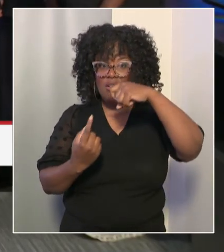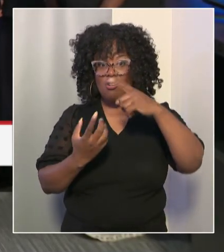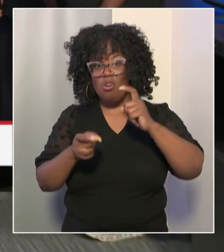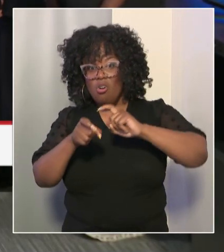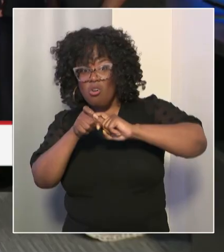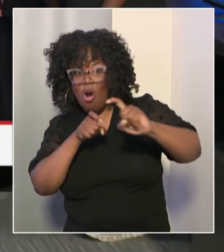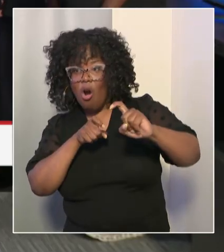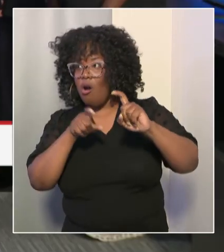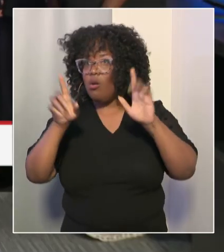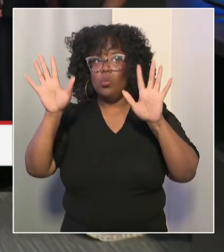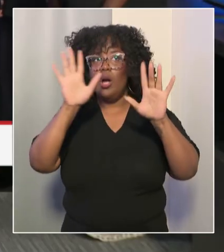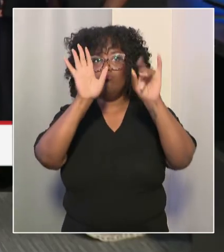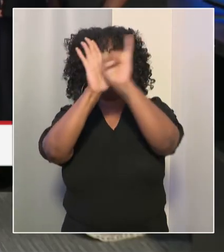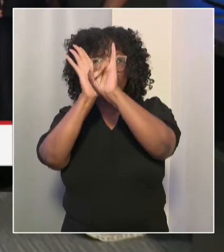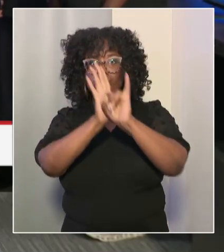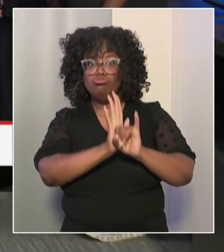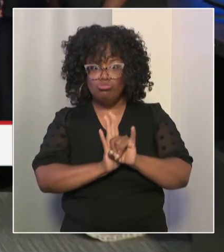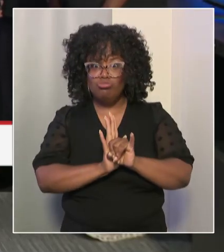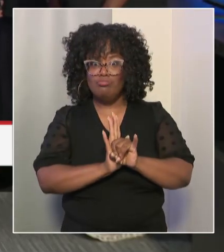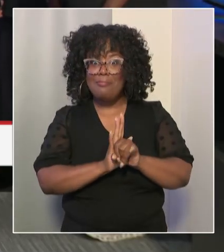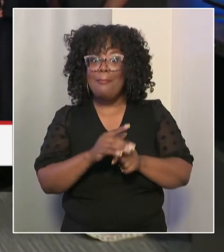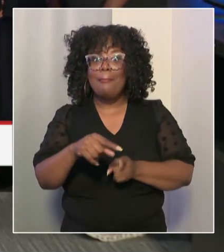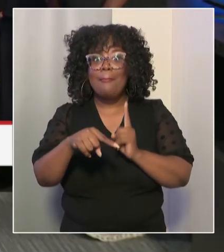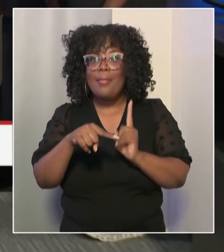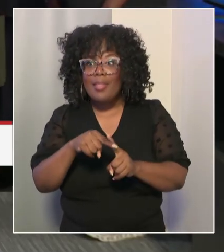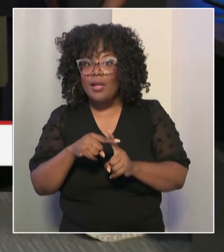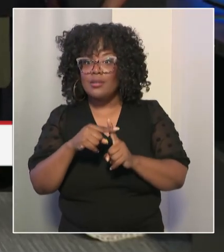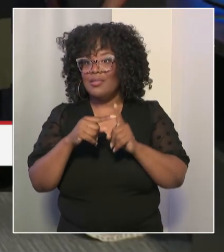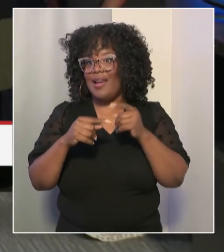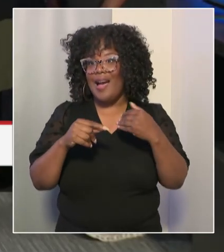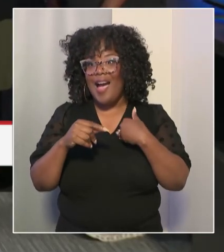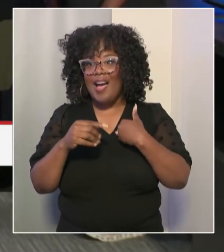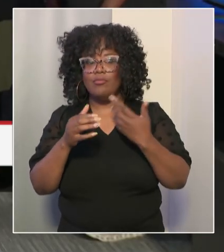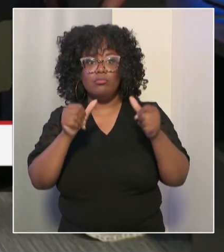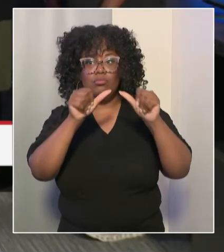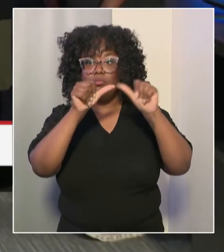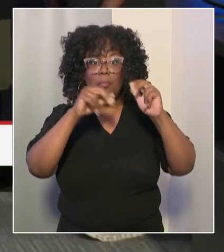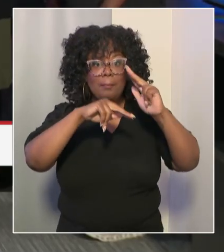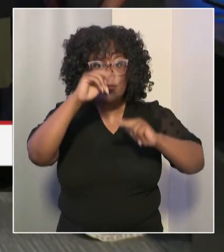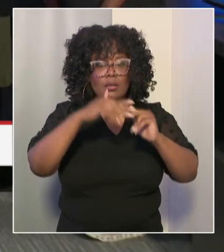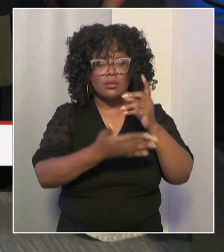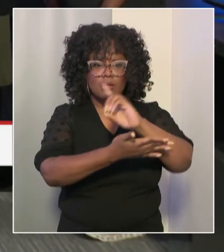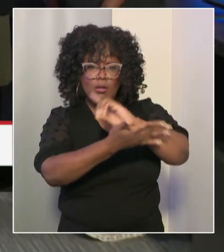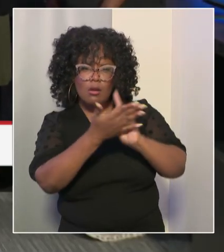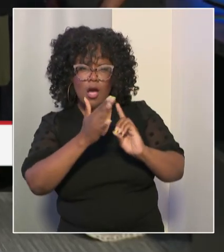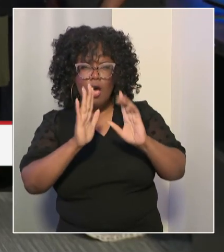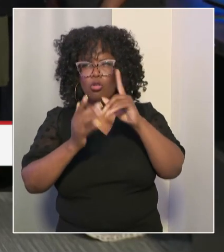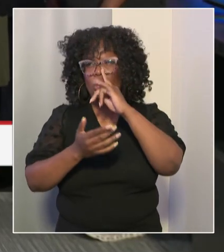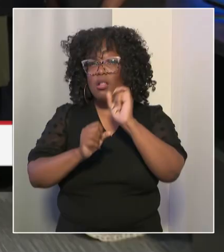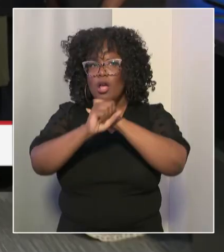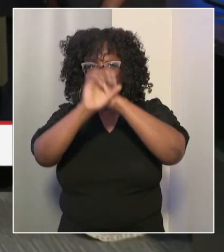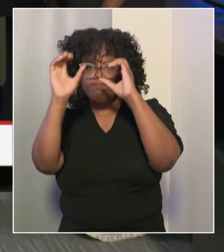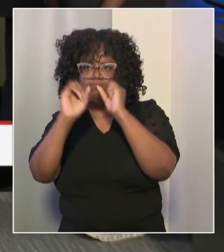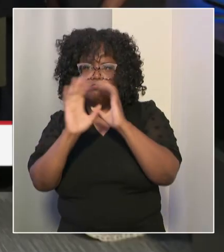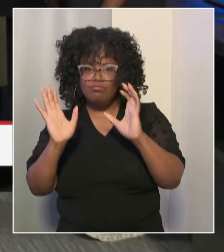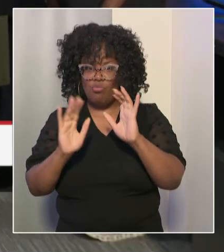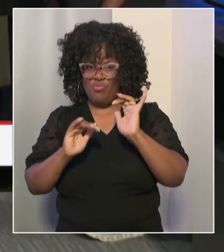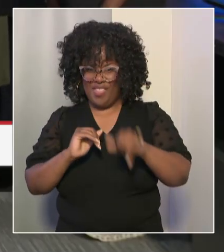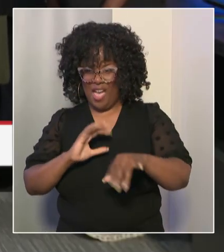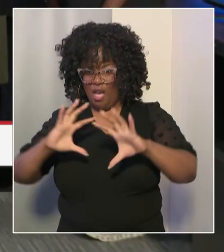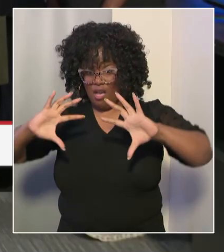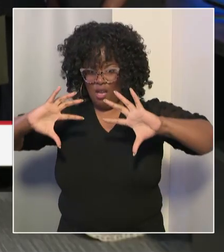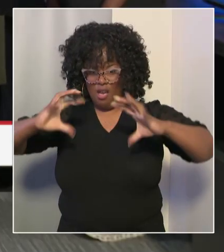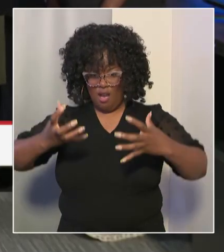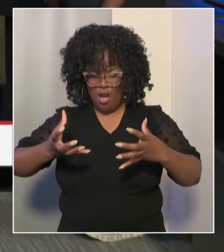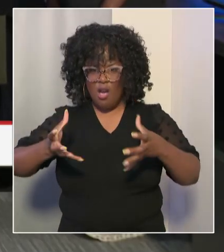are all here, and so thank you for your partnership with us every day, and certainly in helping get the PSCC back opened.